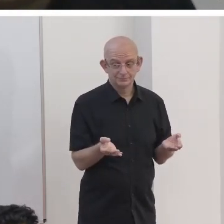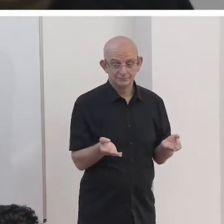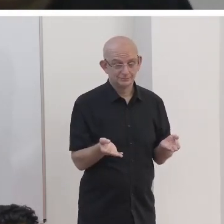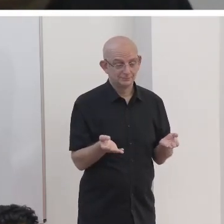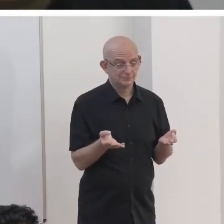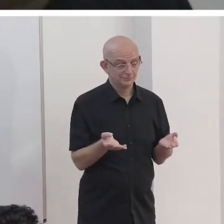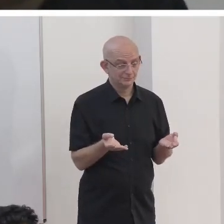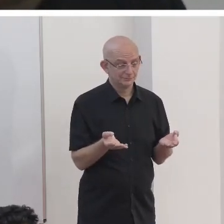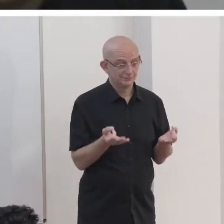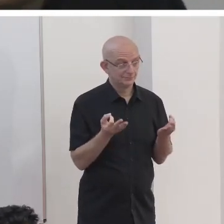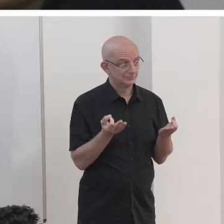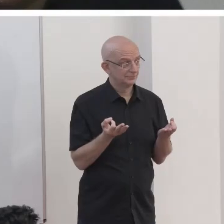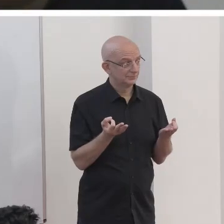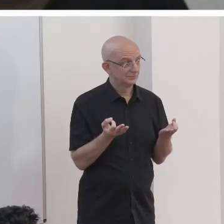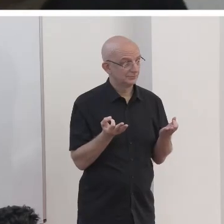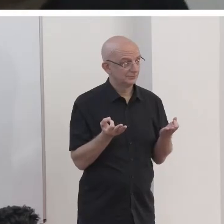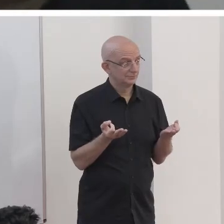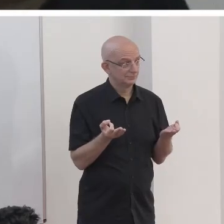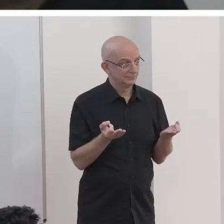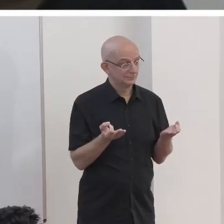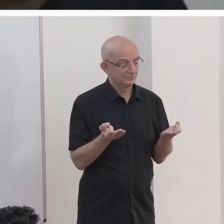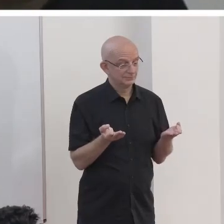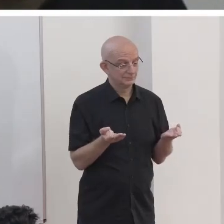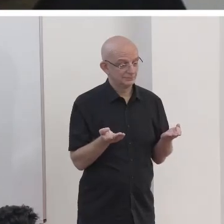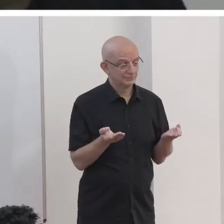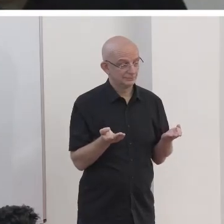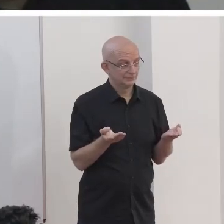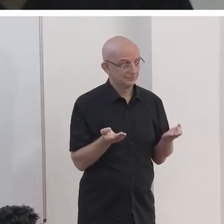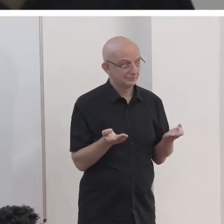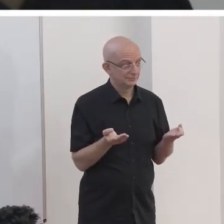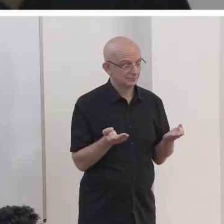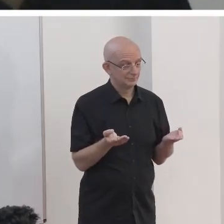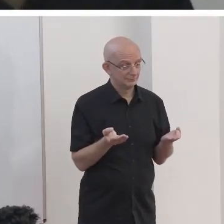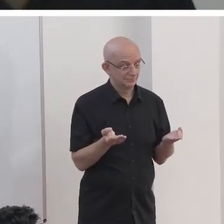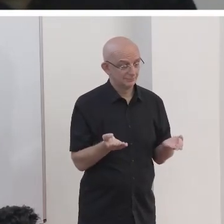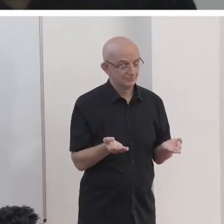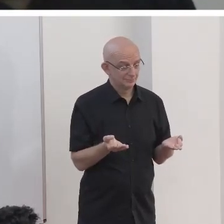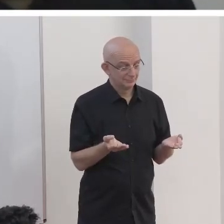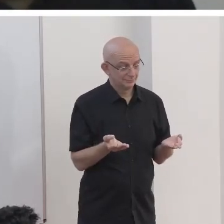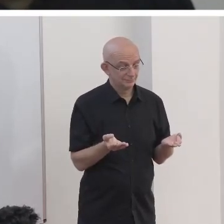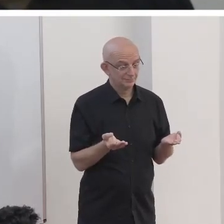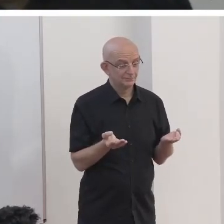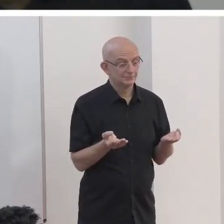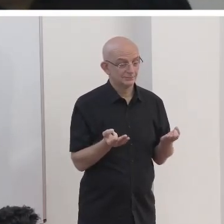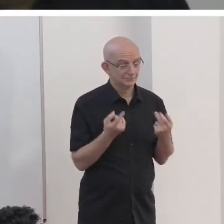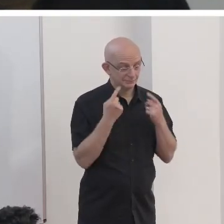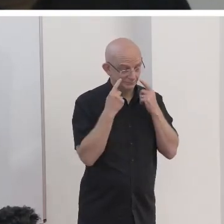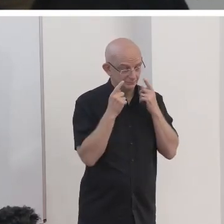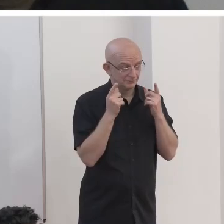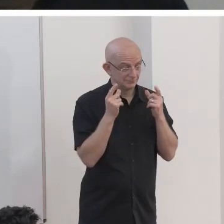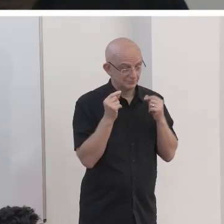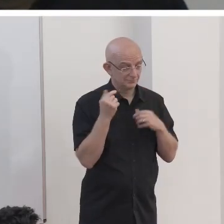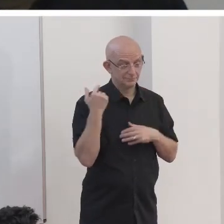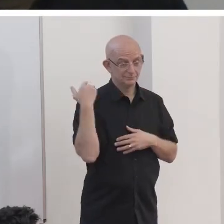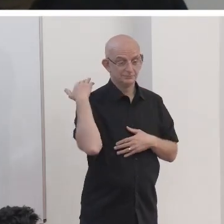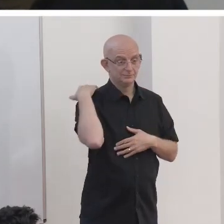eyes. Keep your backbone straight, and just try to imagine whatever I'm saying.